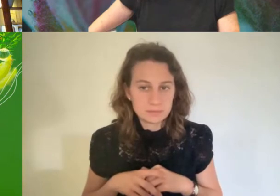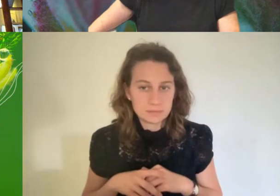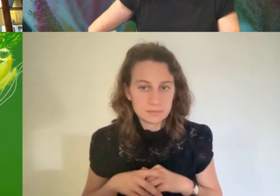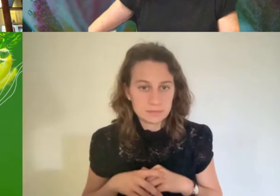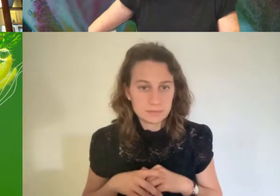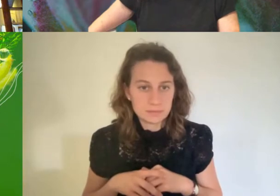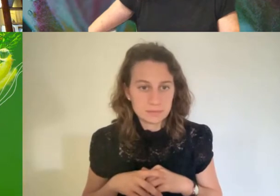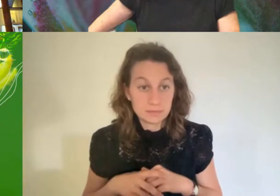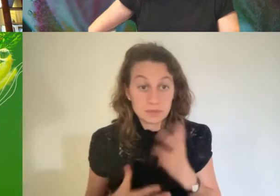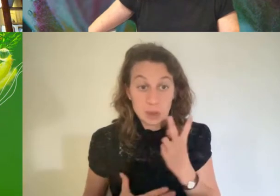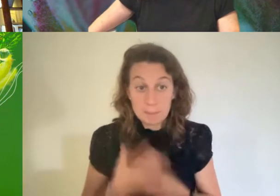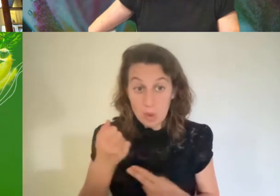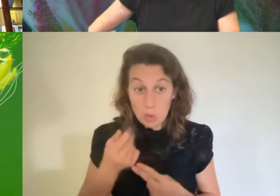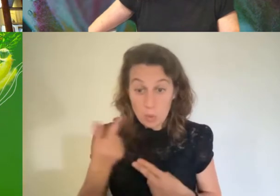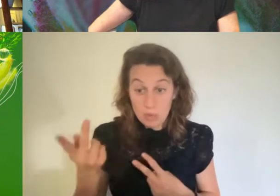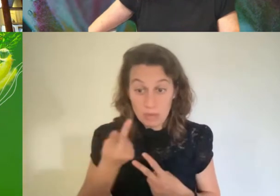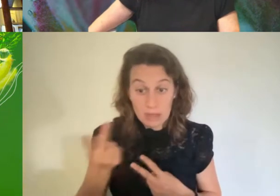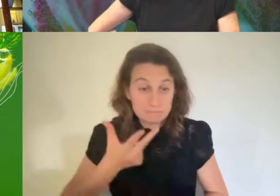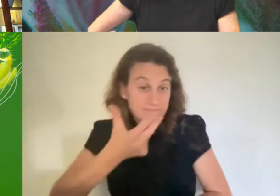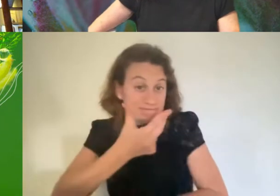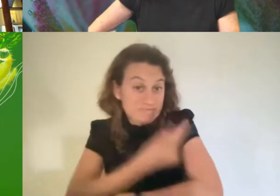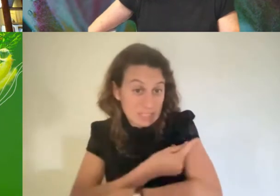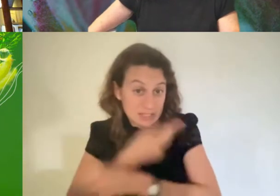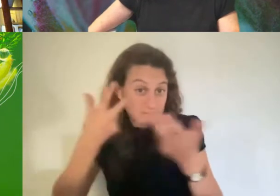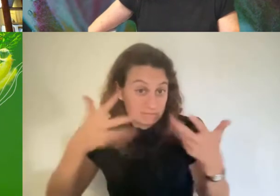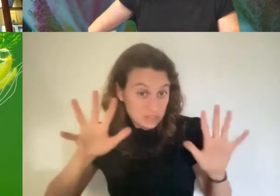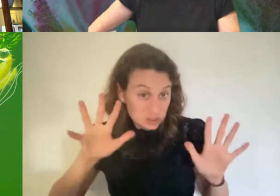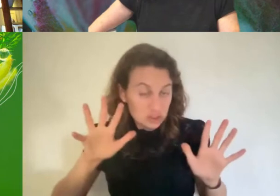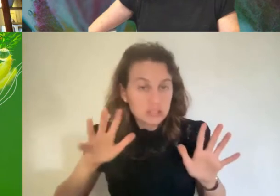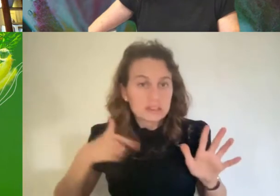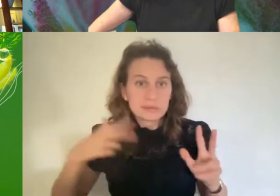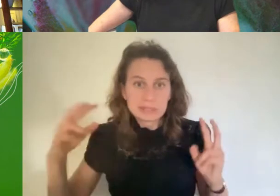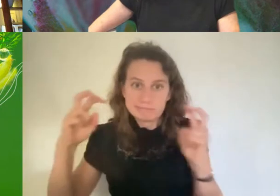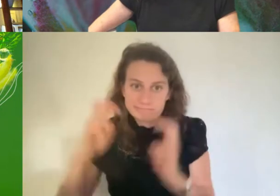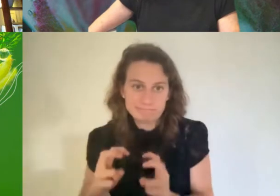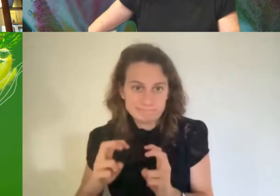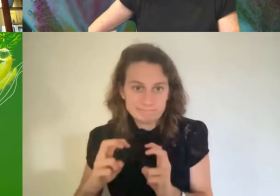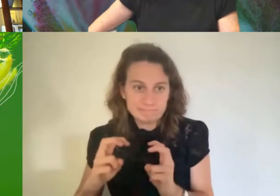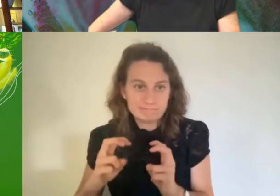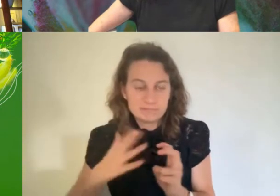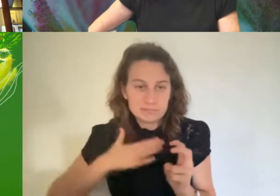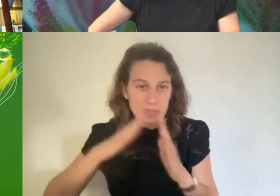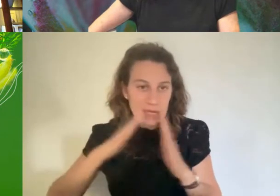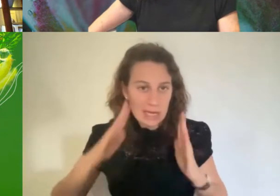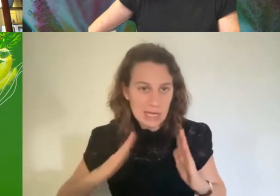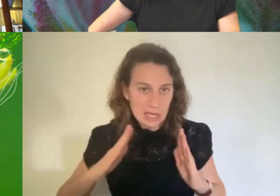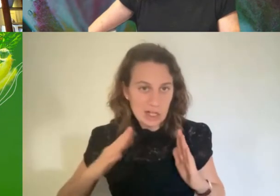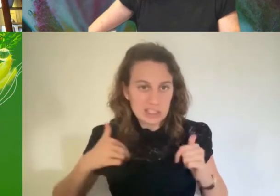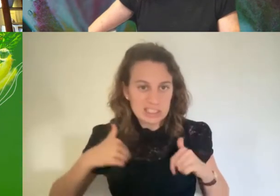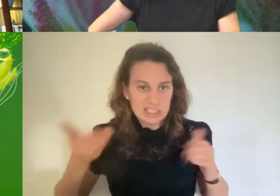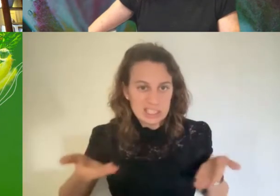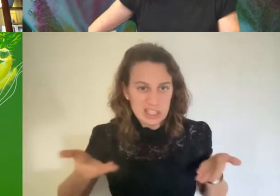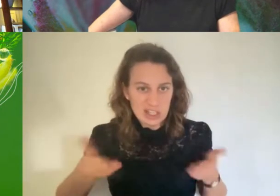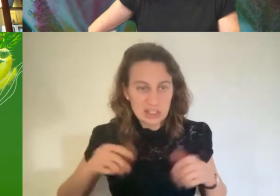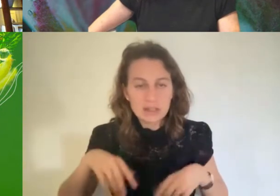got vaccinated in March and we kind of just came together, in my house here in Alexander and